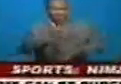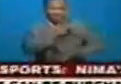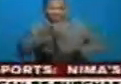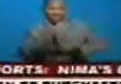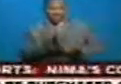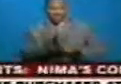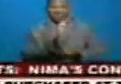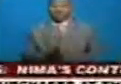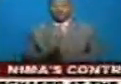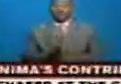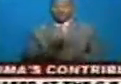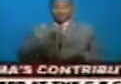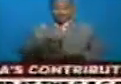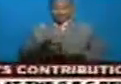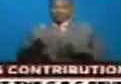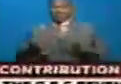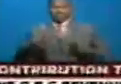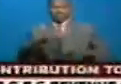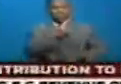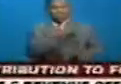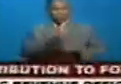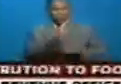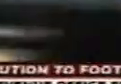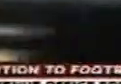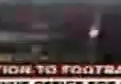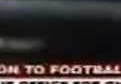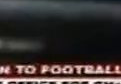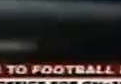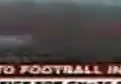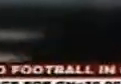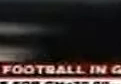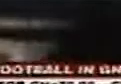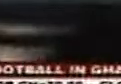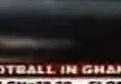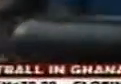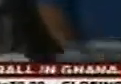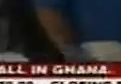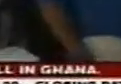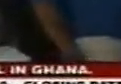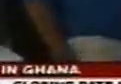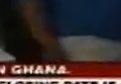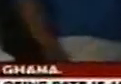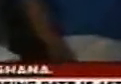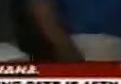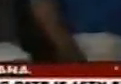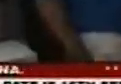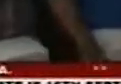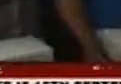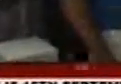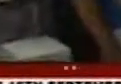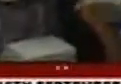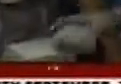and the National Youth Authority.